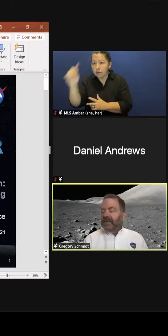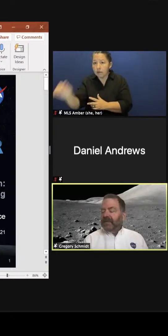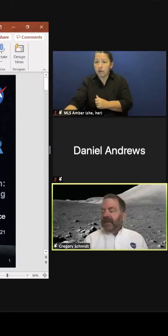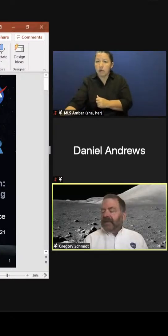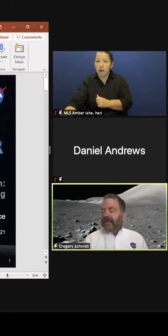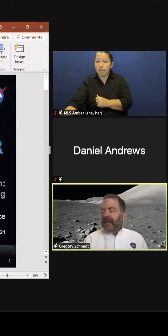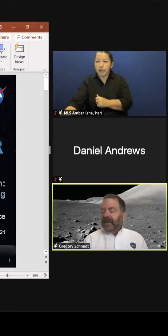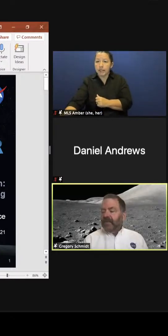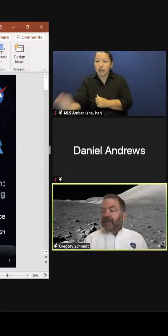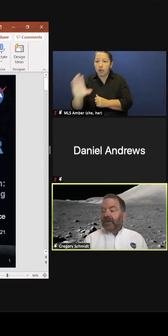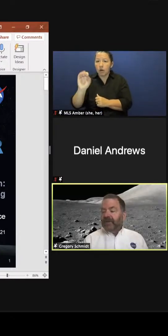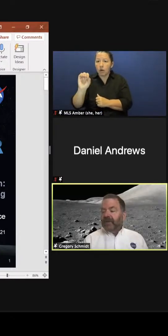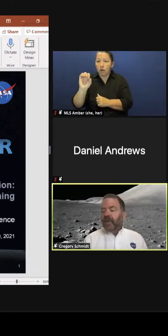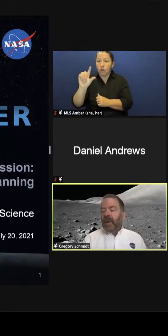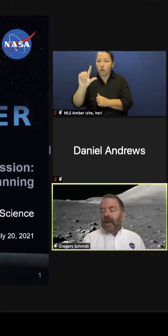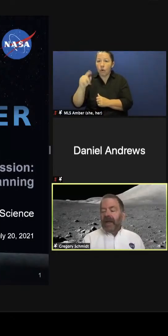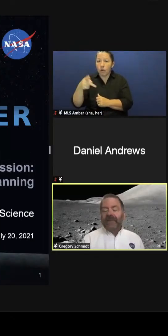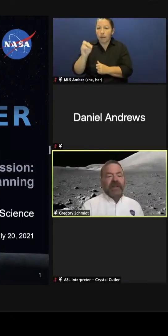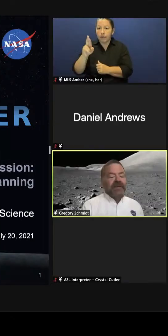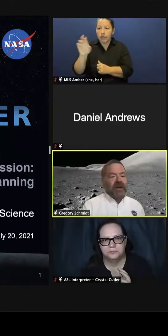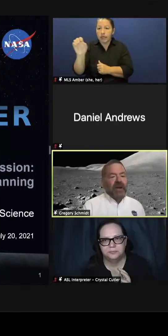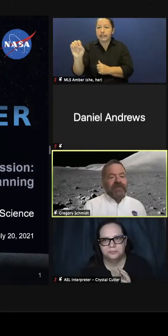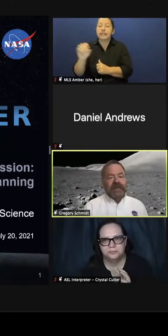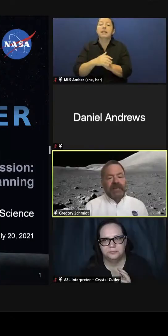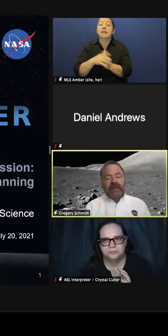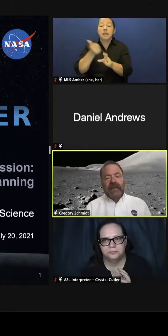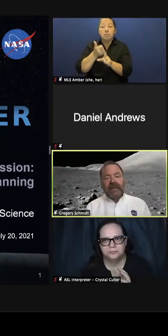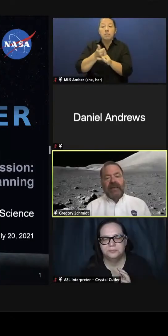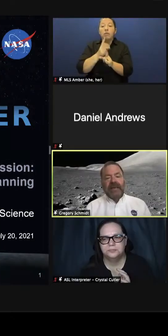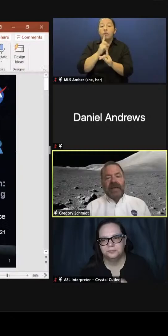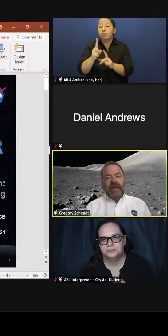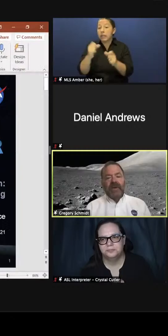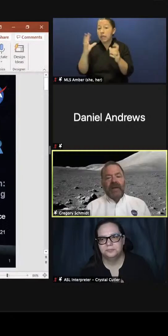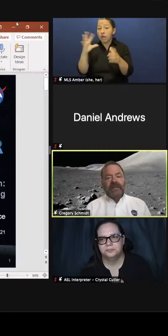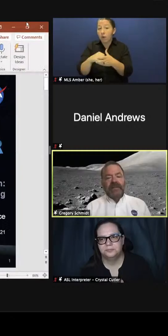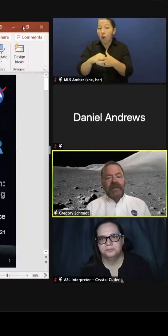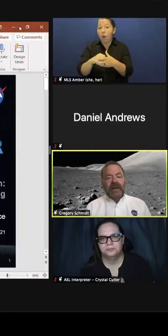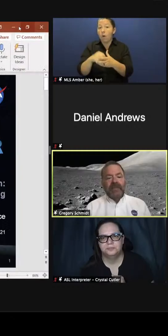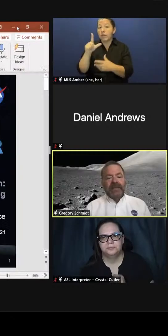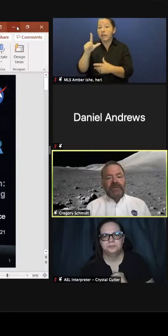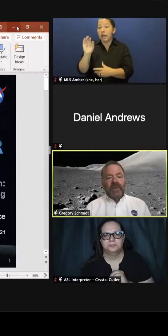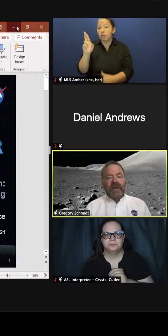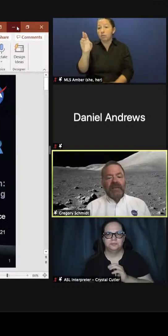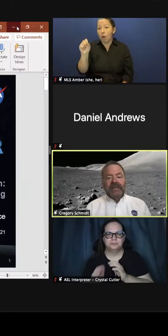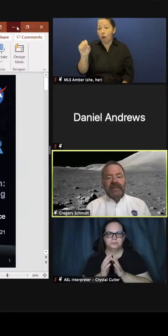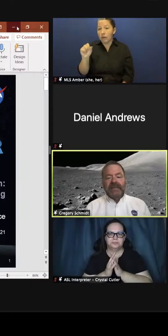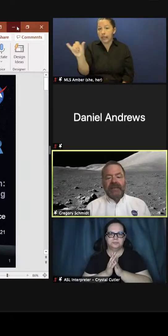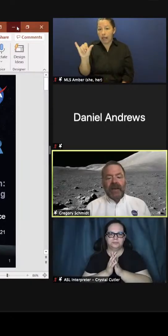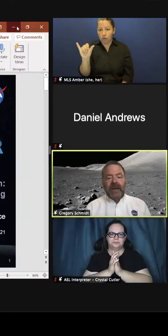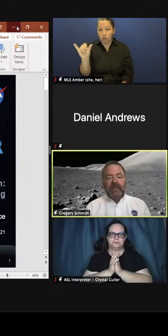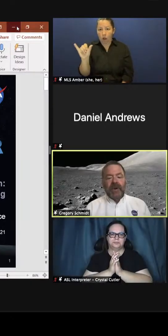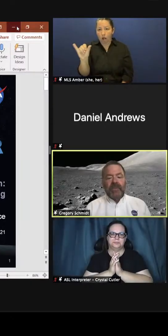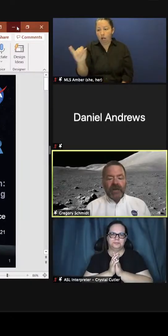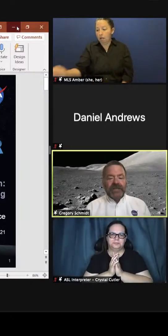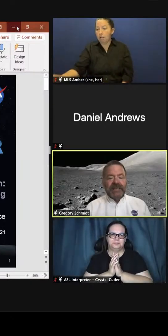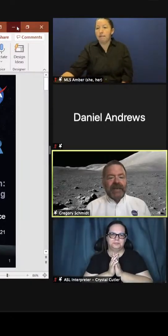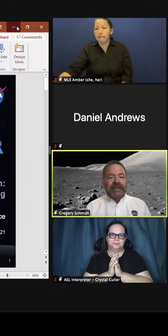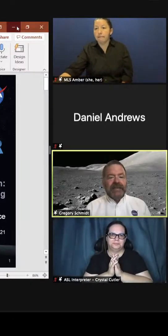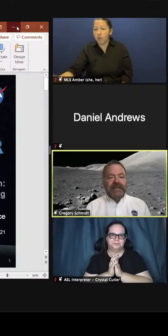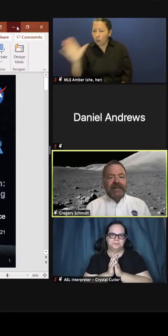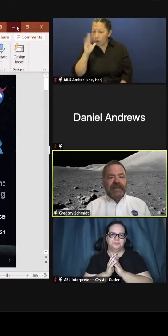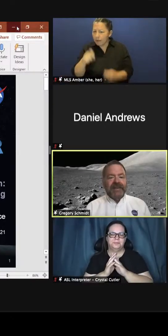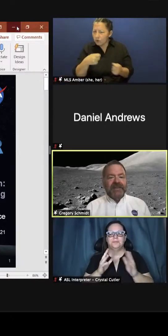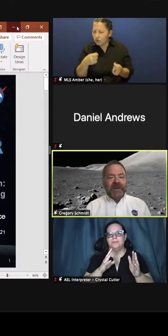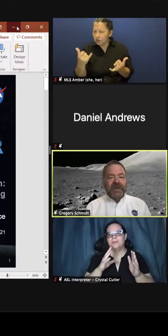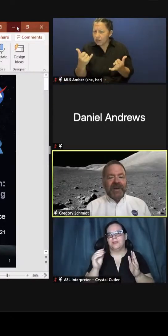duties, was also heavily involved in LCROSS as well as its project